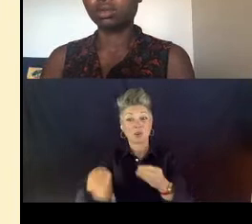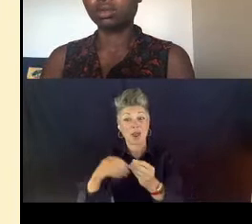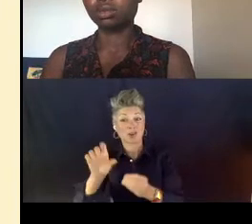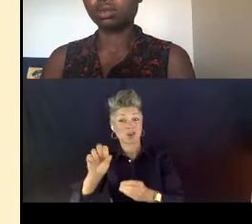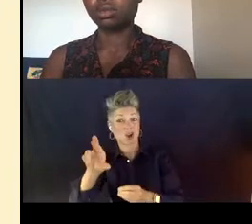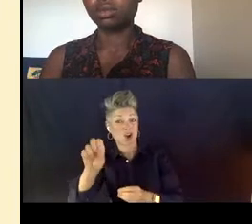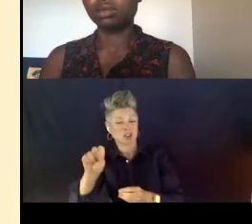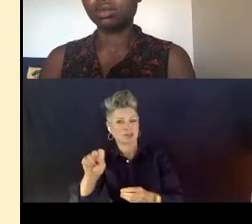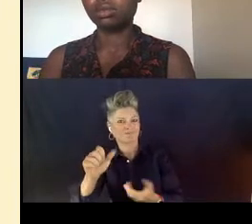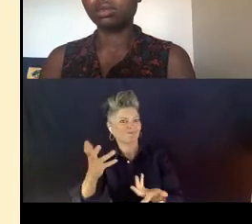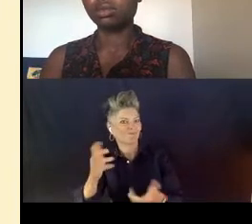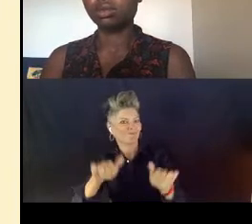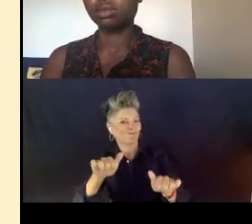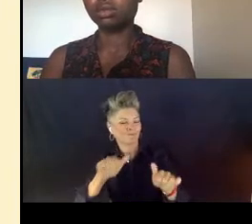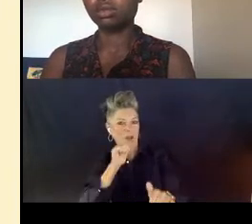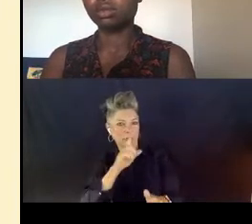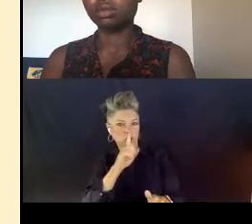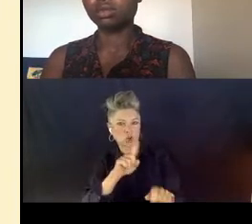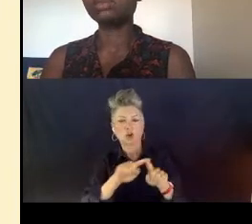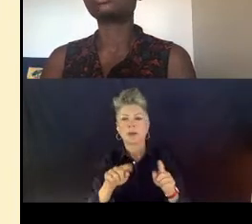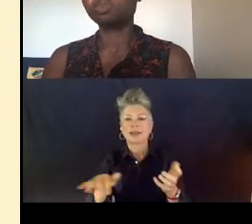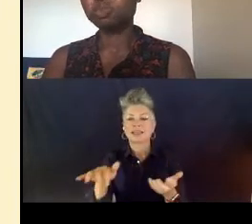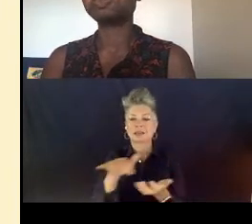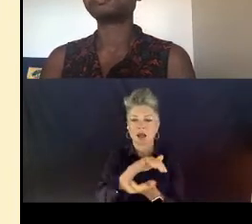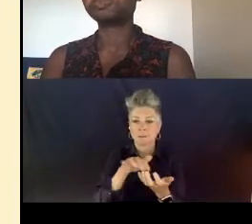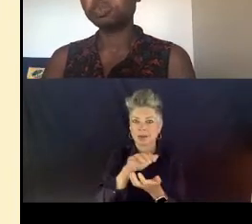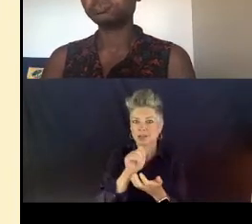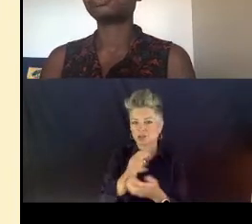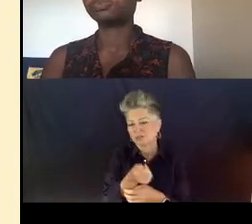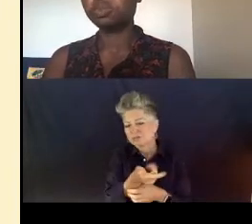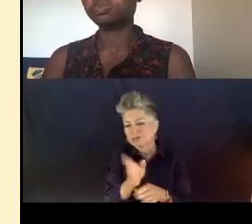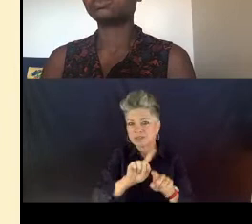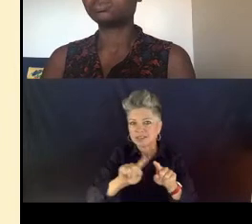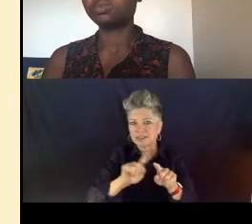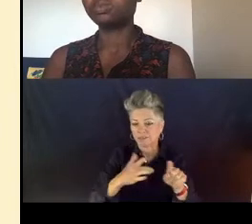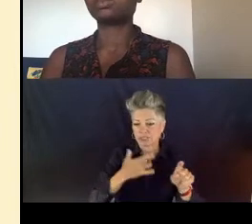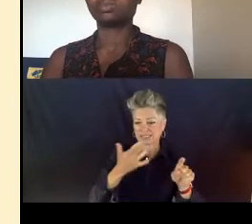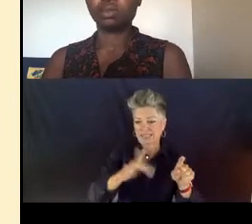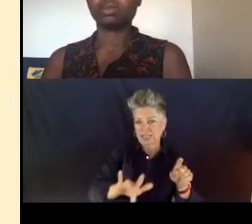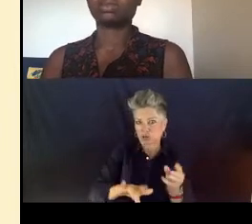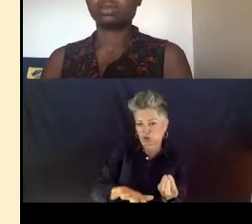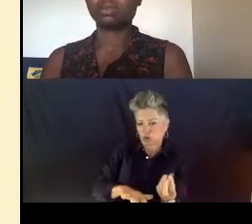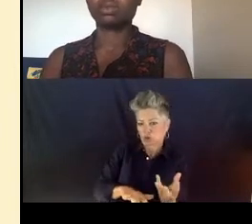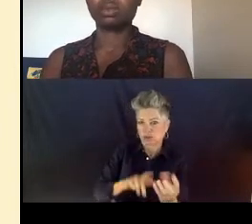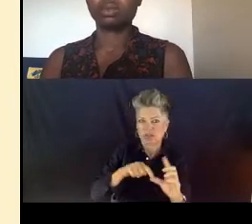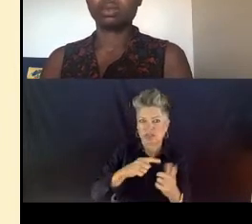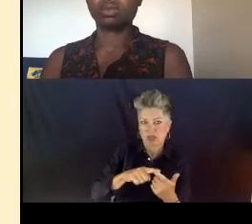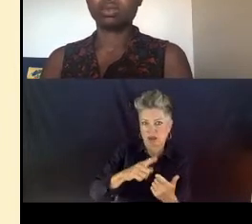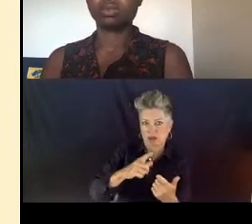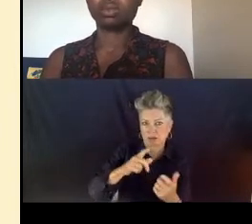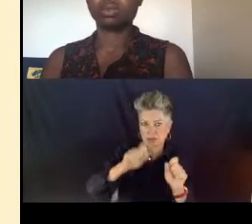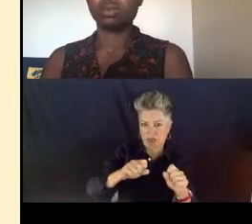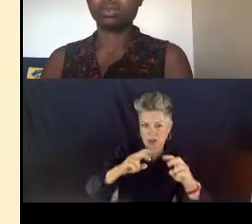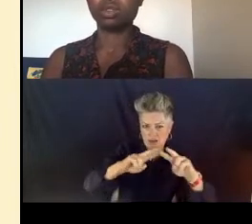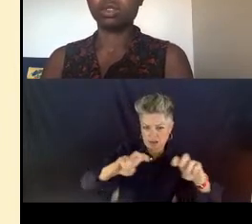but basically it's a combination of different sensors for the different modes that then interpolate how much of each mode you